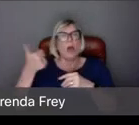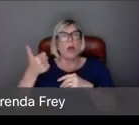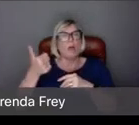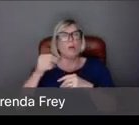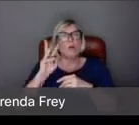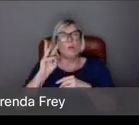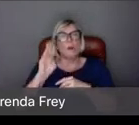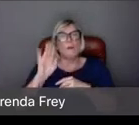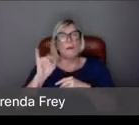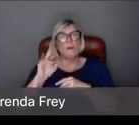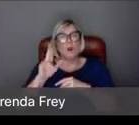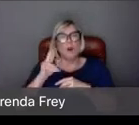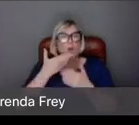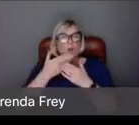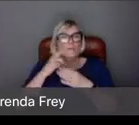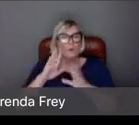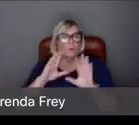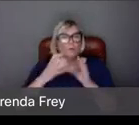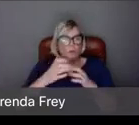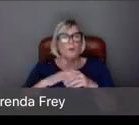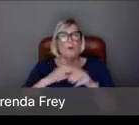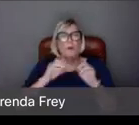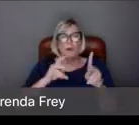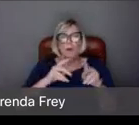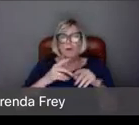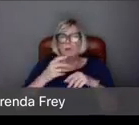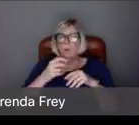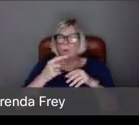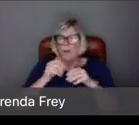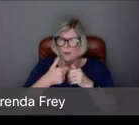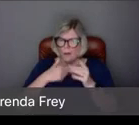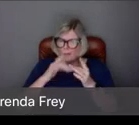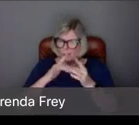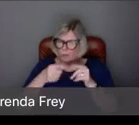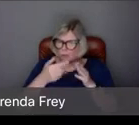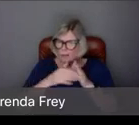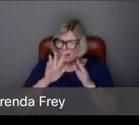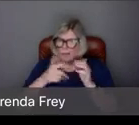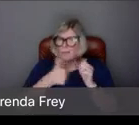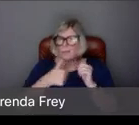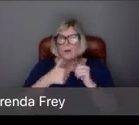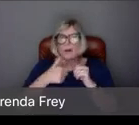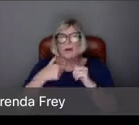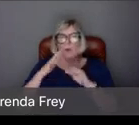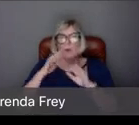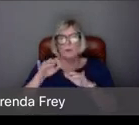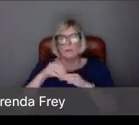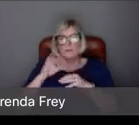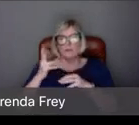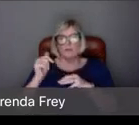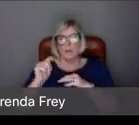your group. Okay, so okay, well, how do I get in contact with you again? I'm sorry. I'll put it in the chat